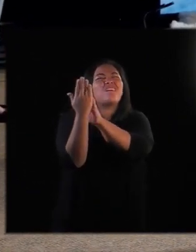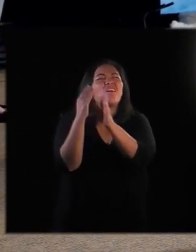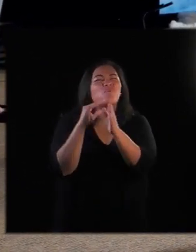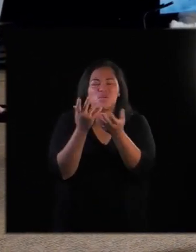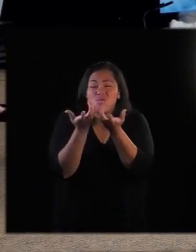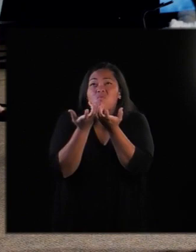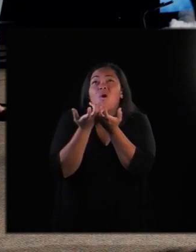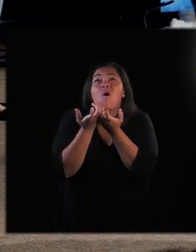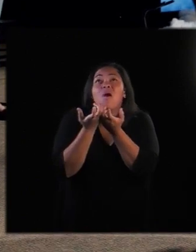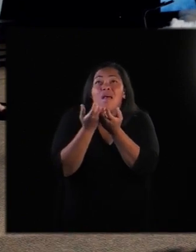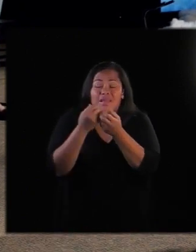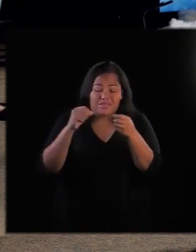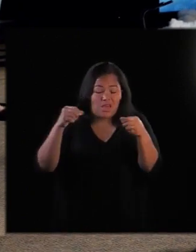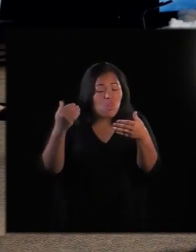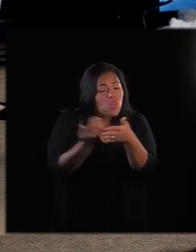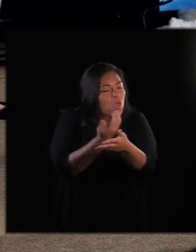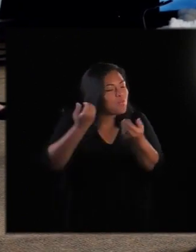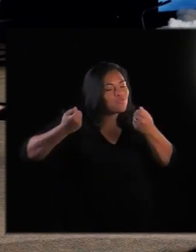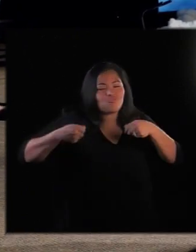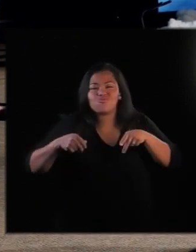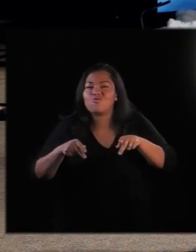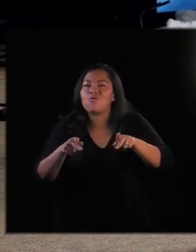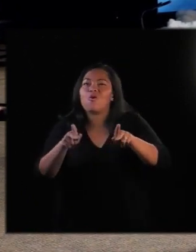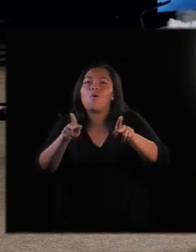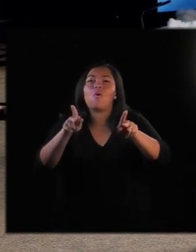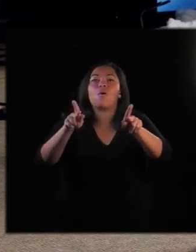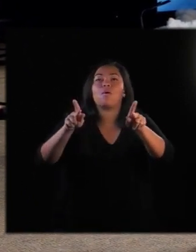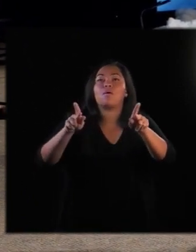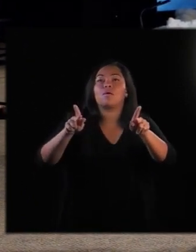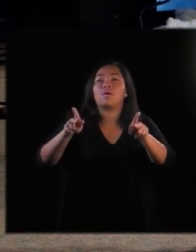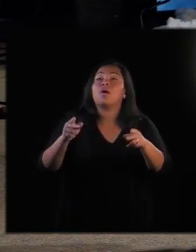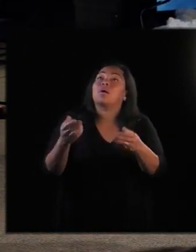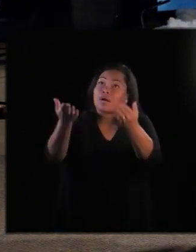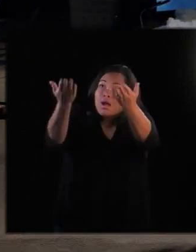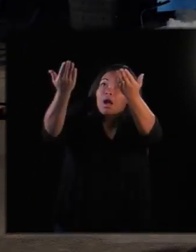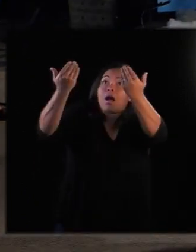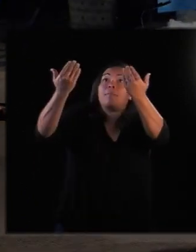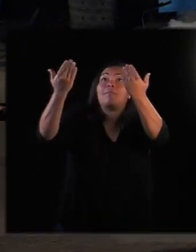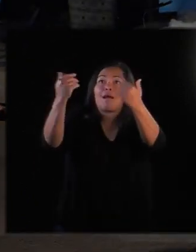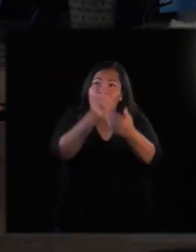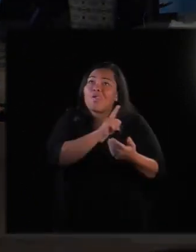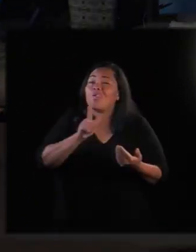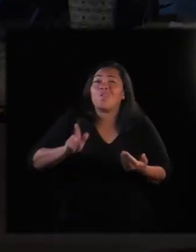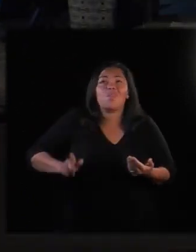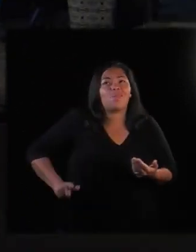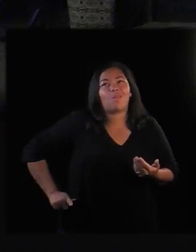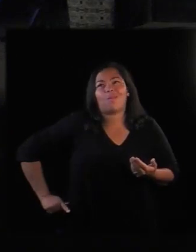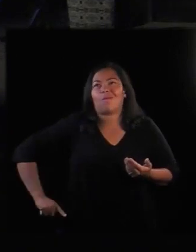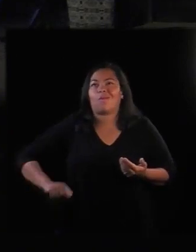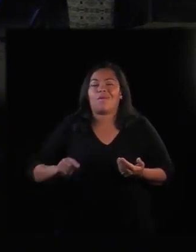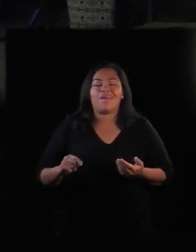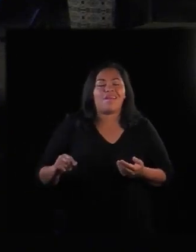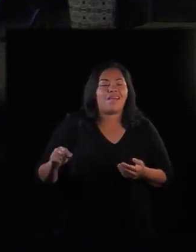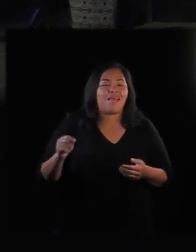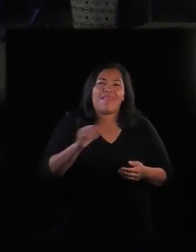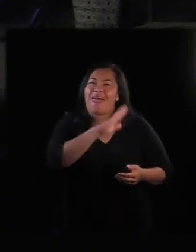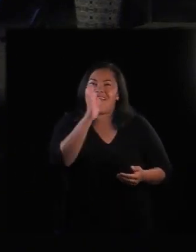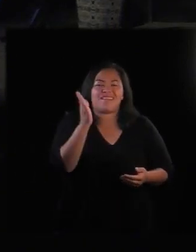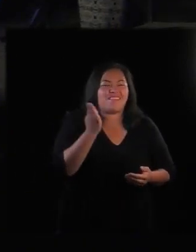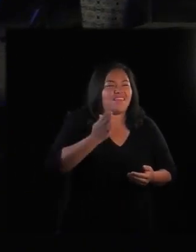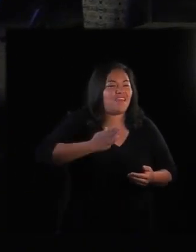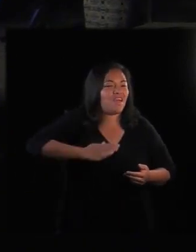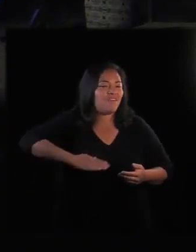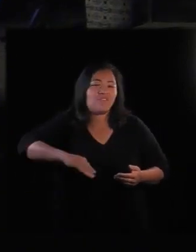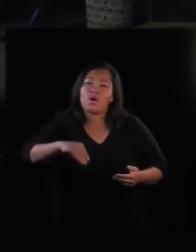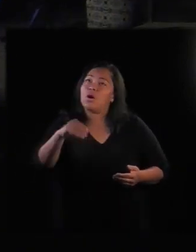all we want. It's an open door. So come, come now, Lord, Lord,